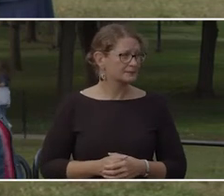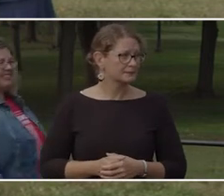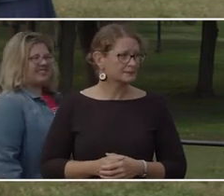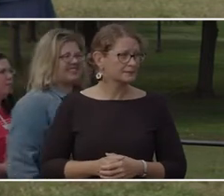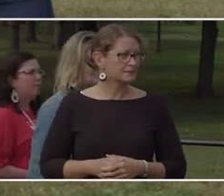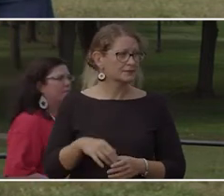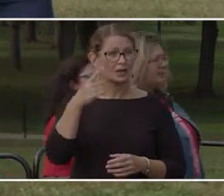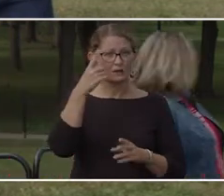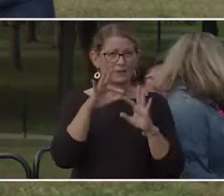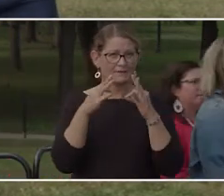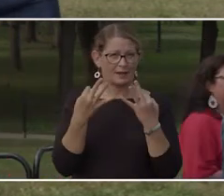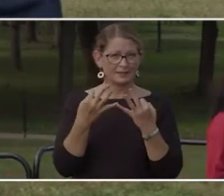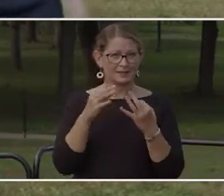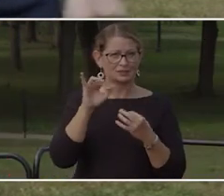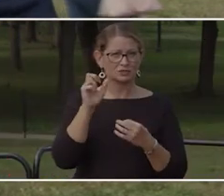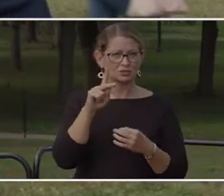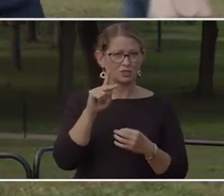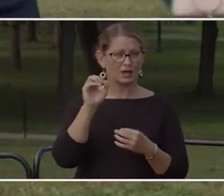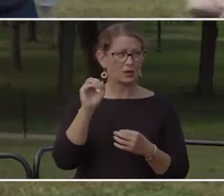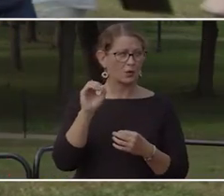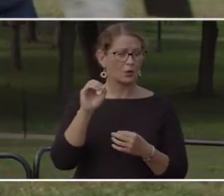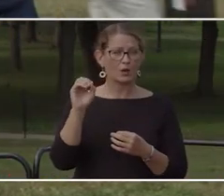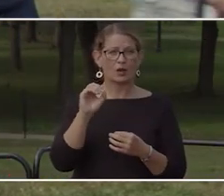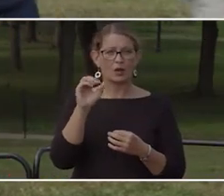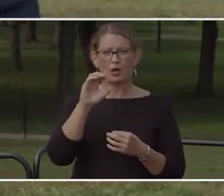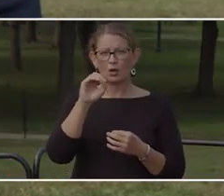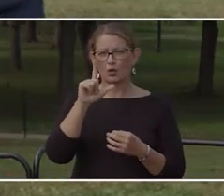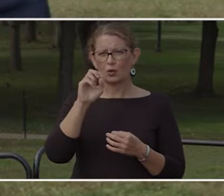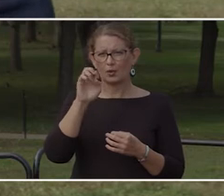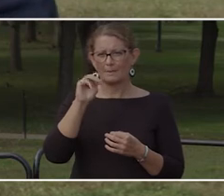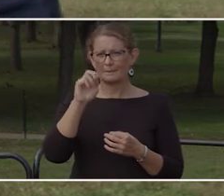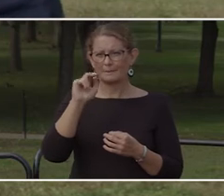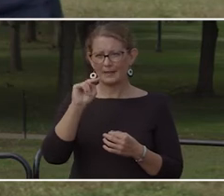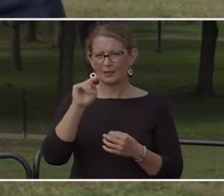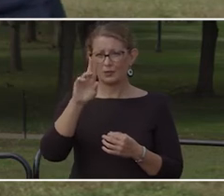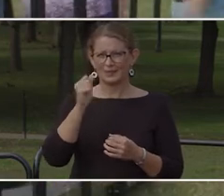On behalf of the family, Jack O. Kuhlman, U.S. Navy.